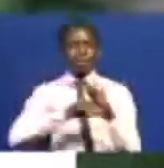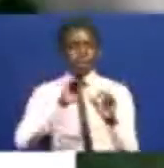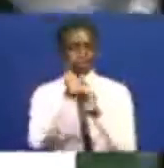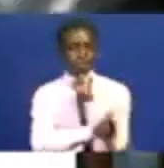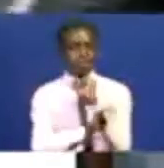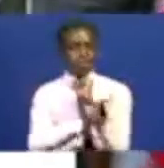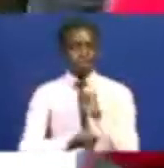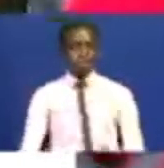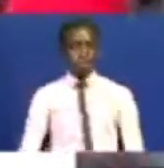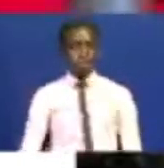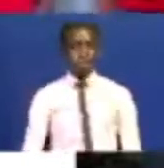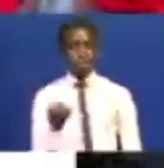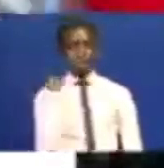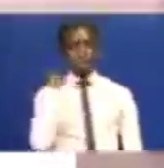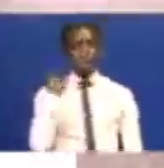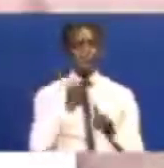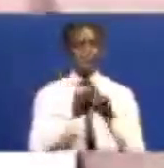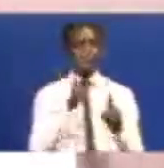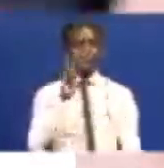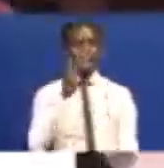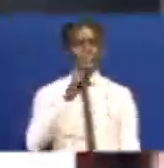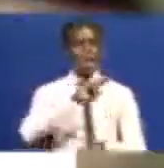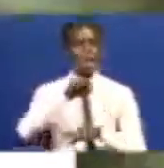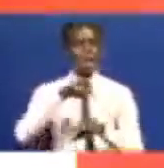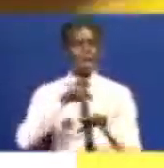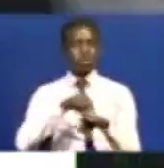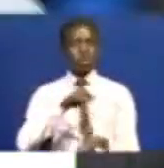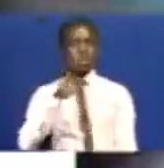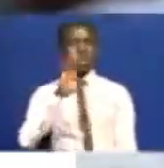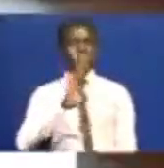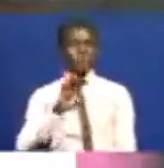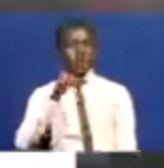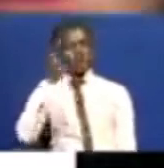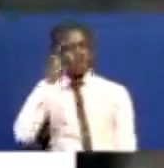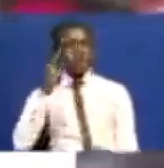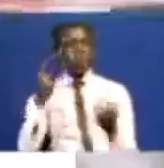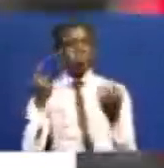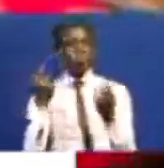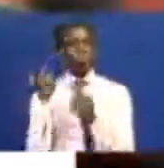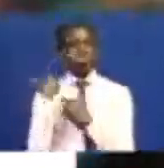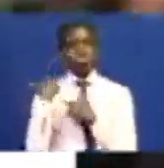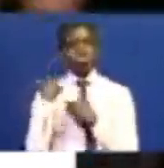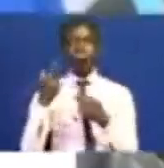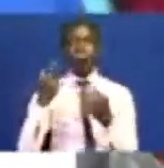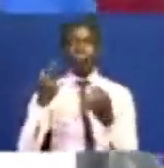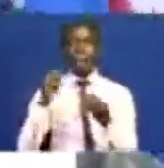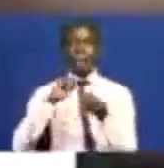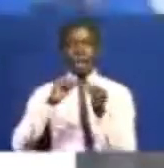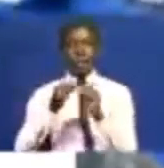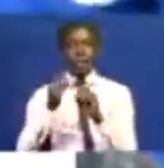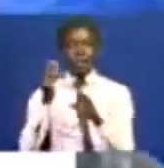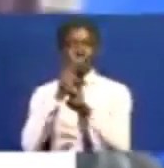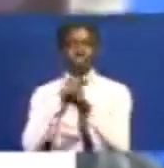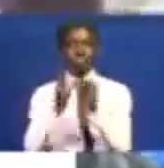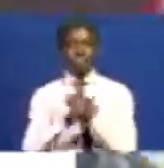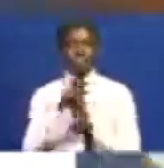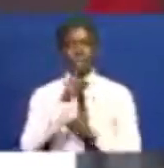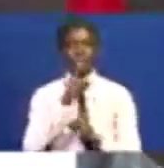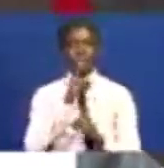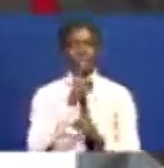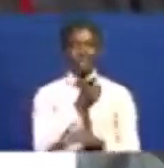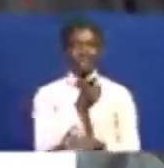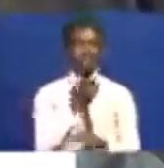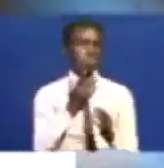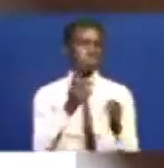Statistics from the Kenya National Bureau of Statistics indicates that Kenya's population is one of the youngest in the world, with 7 out of